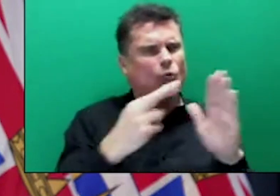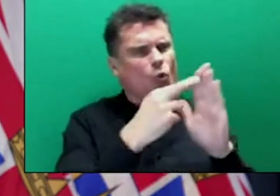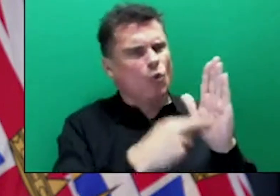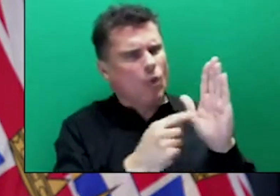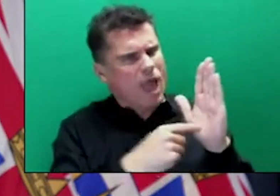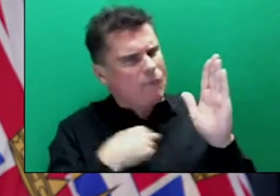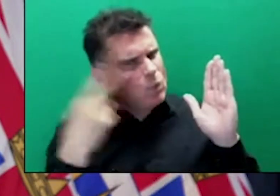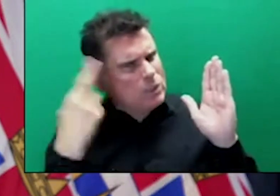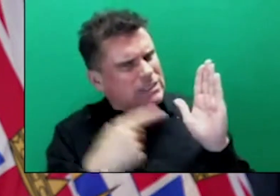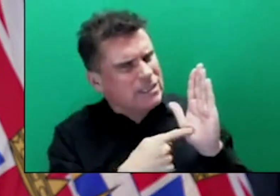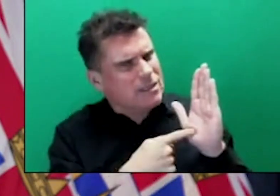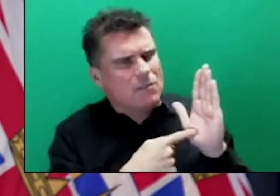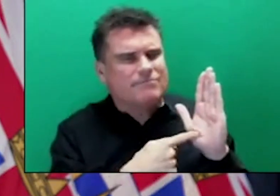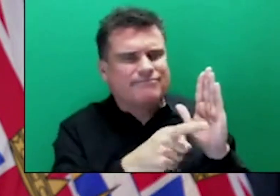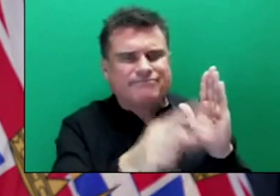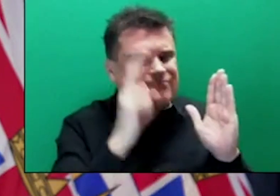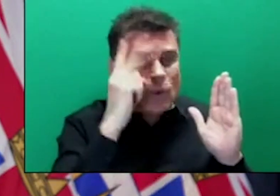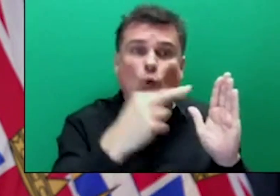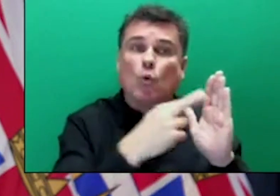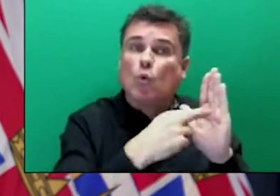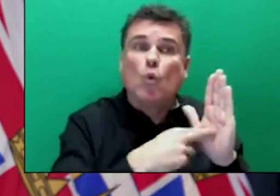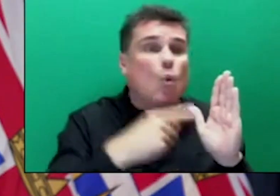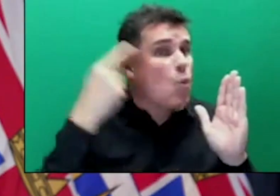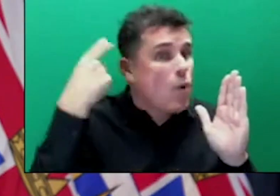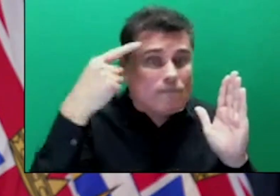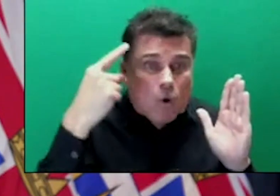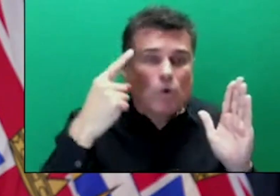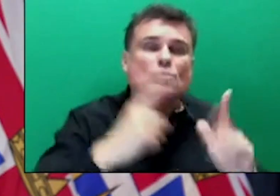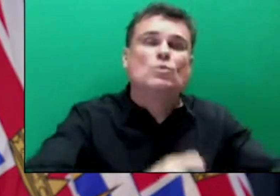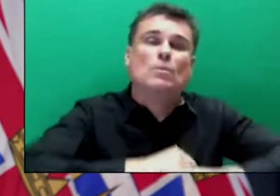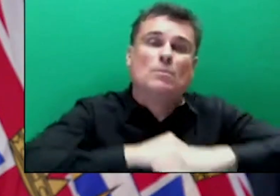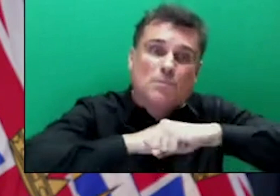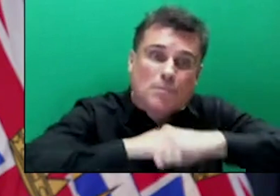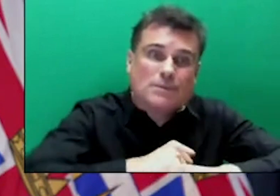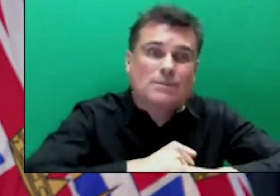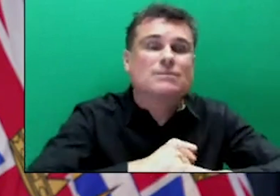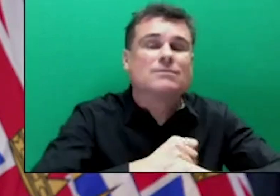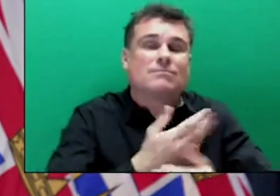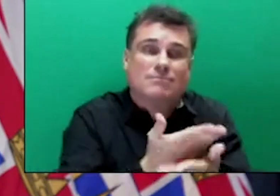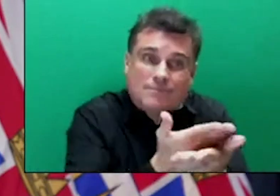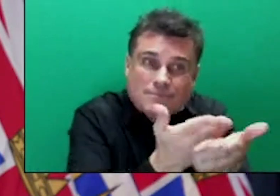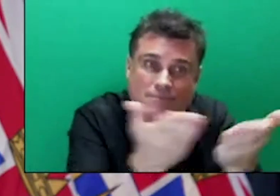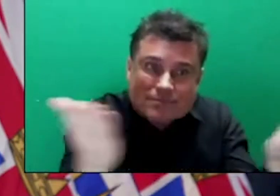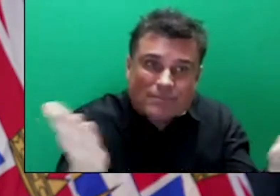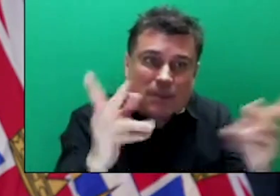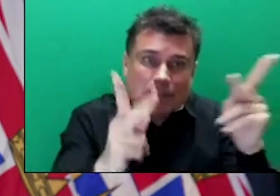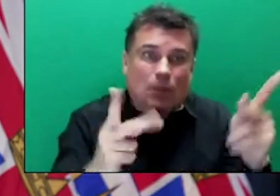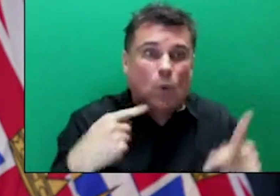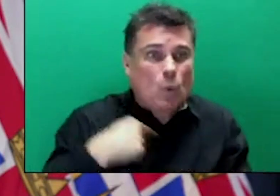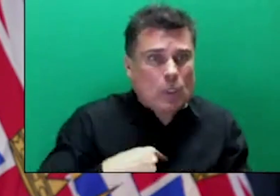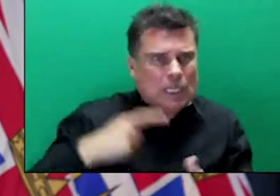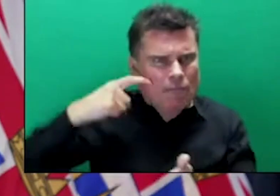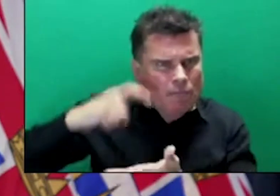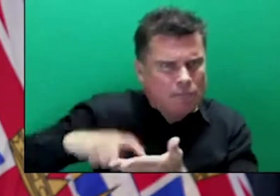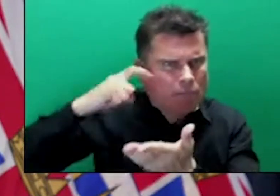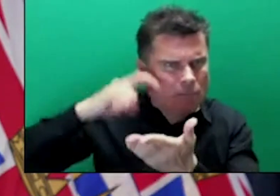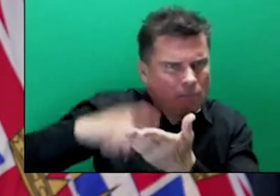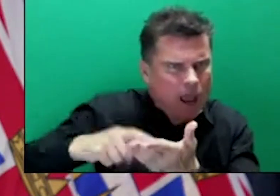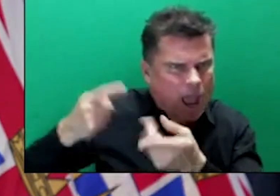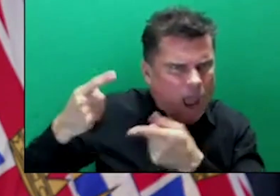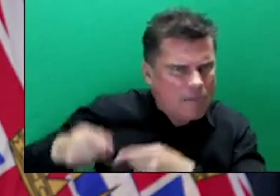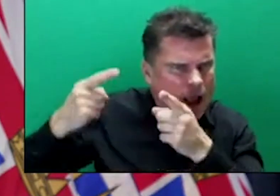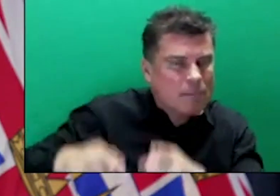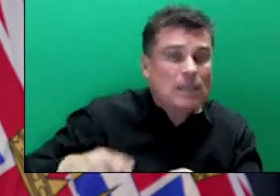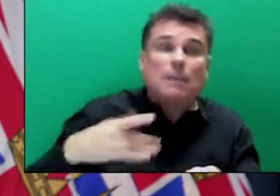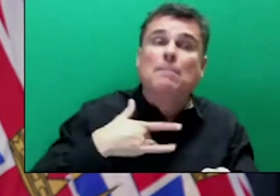very rapidly. And we have seen when we come together and congregate indoors in particular, those are settings where the virus